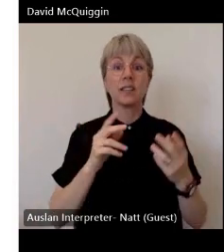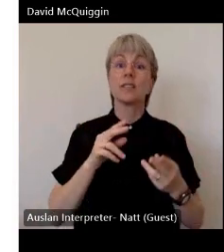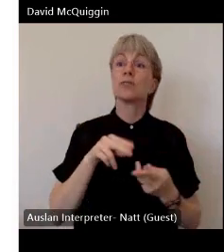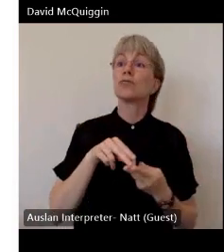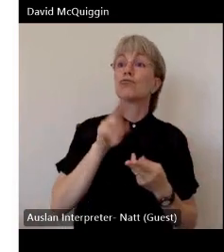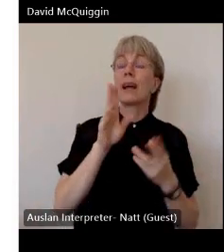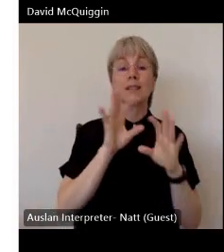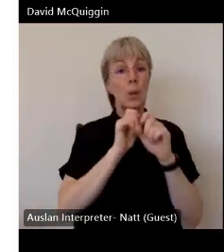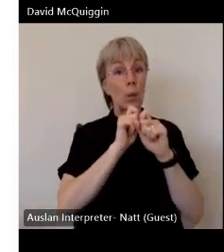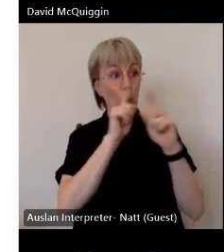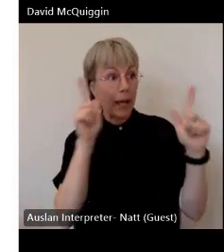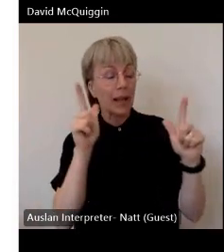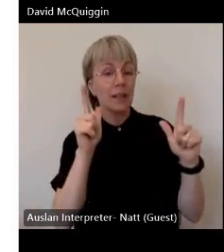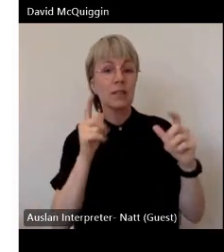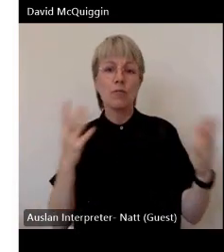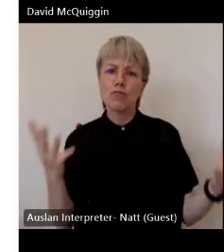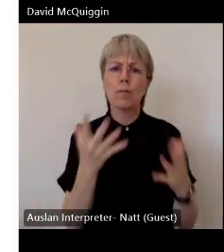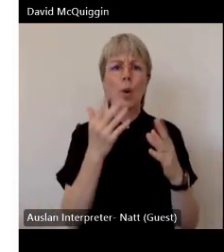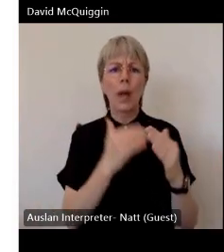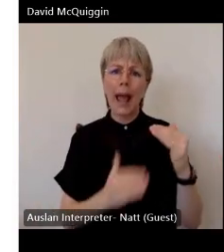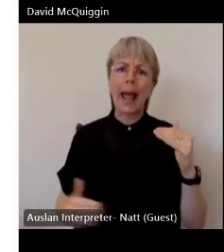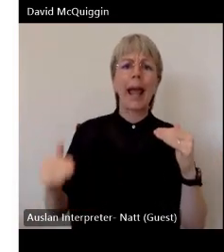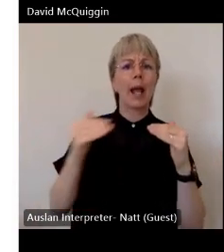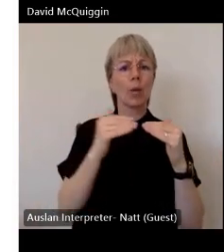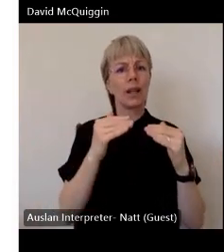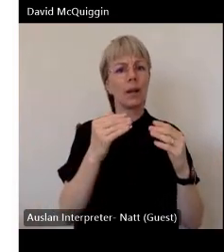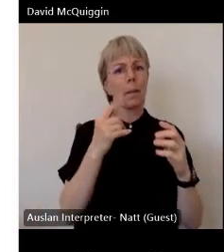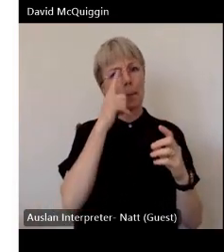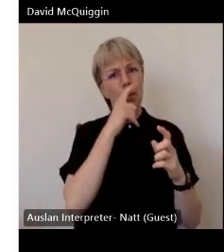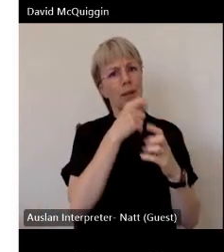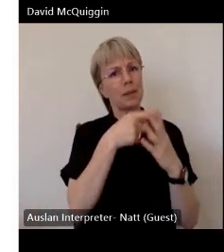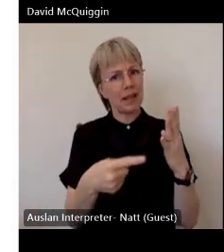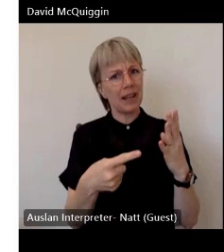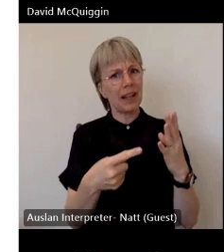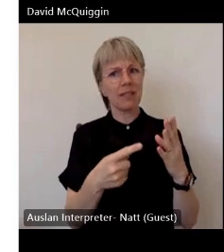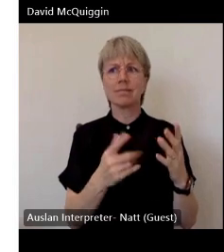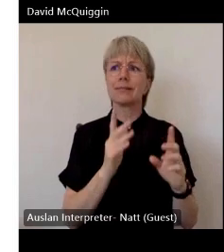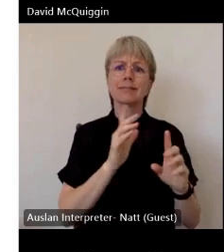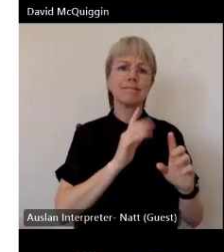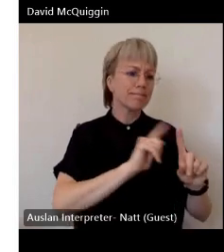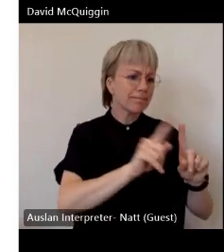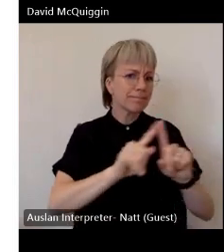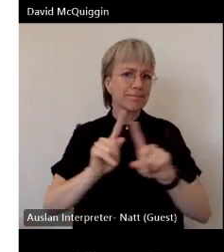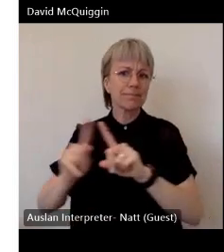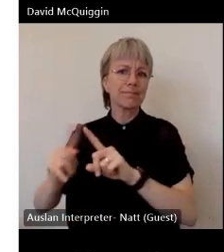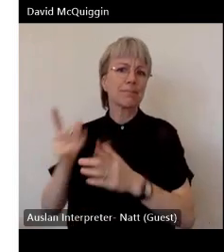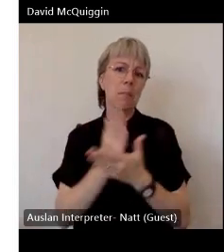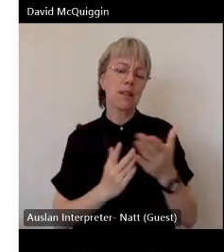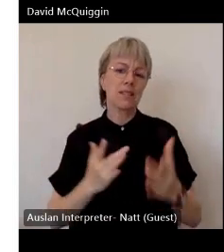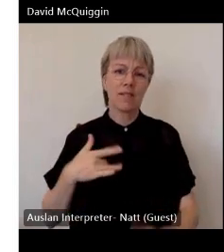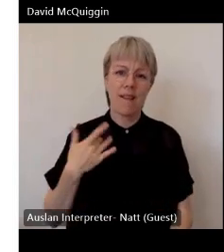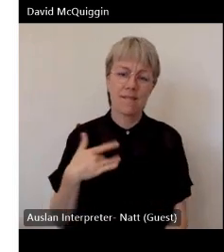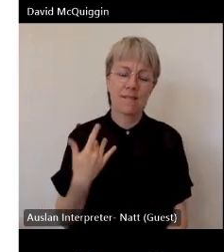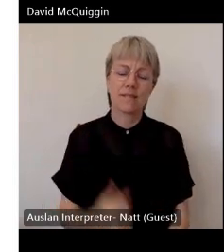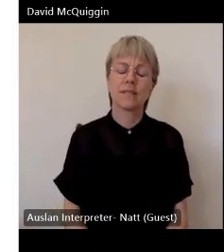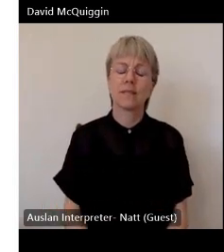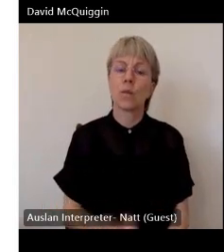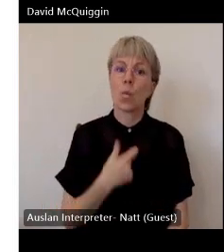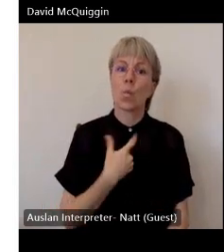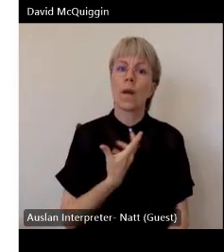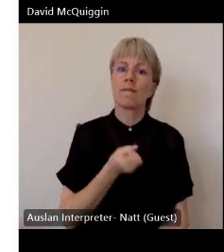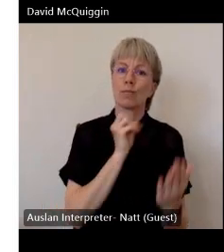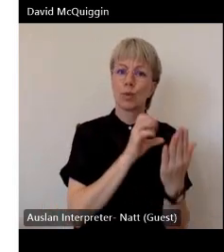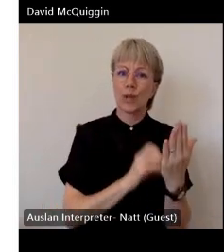and promote equity for people with disability in all aspects of life. We've compiled a comprehensive workplace